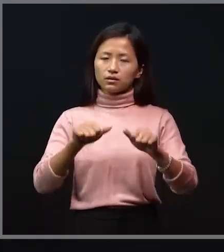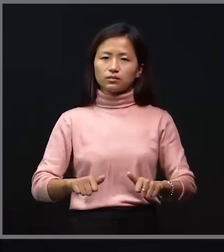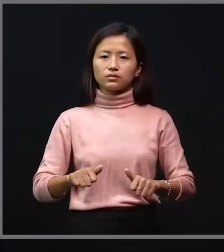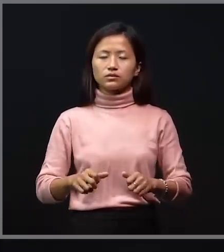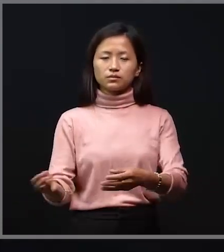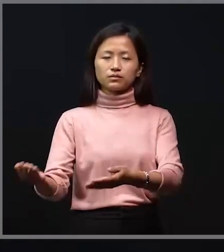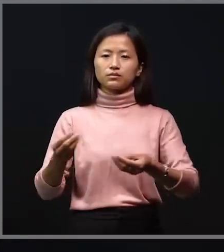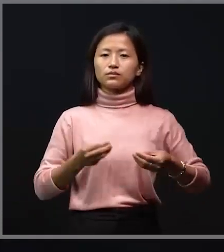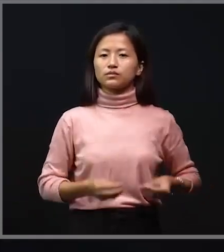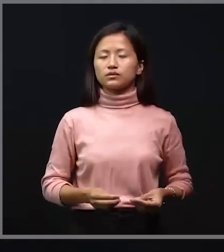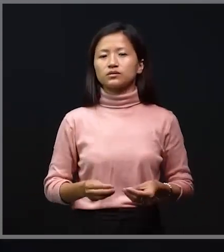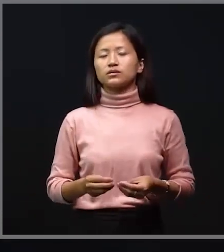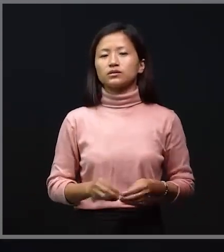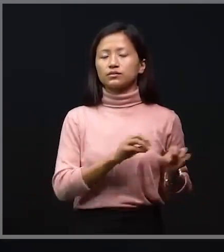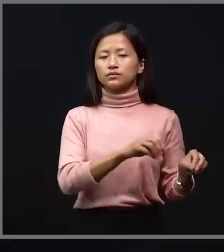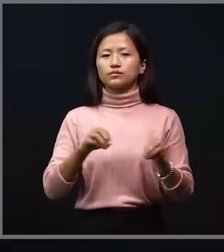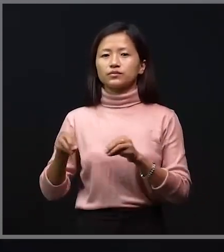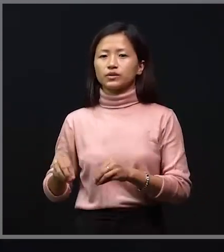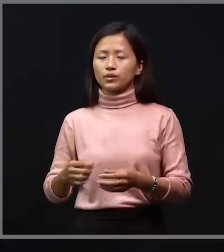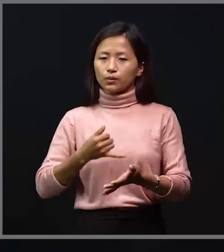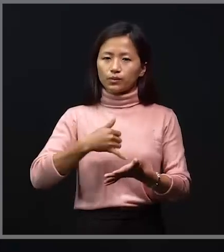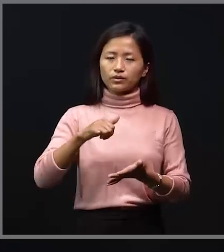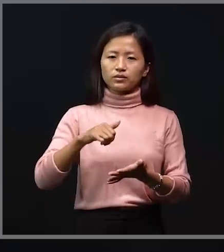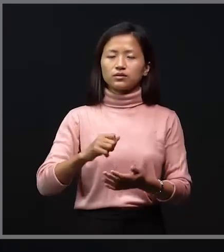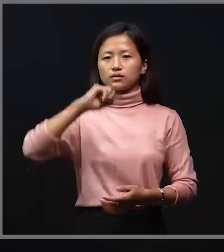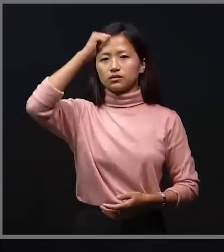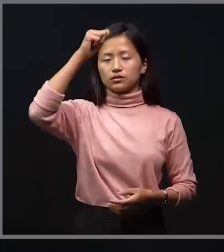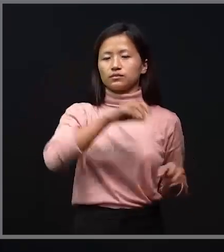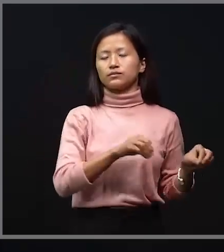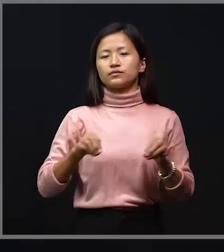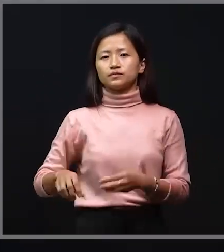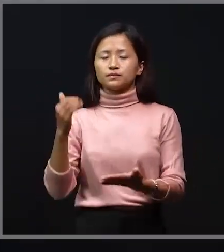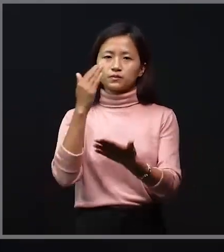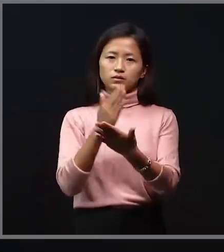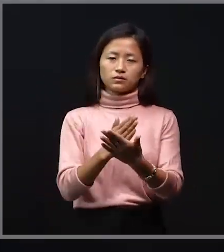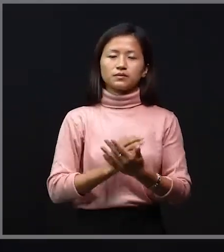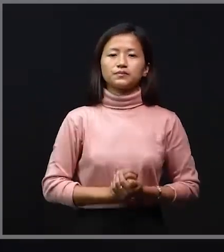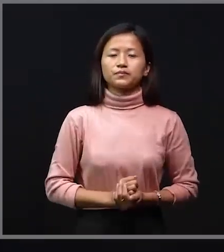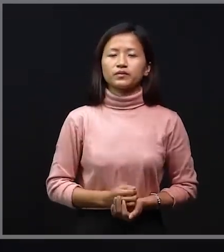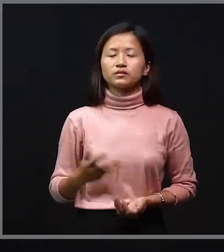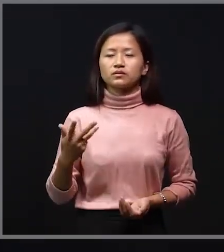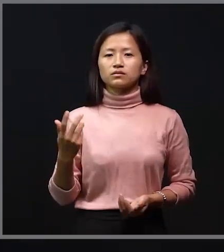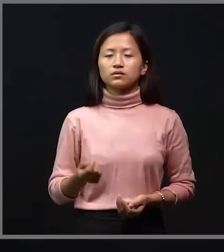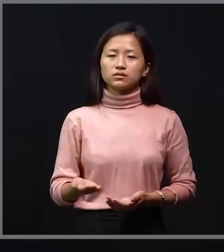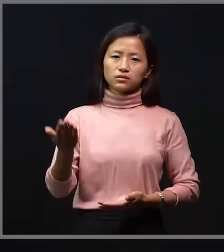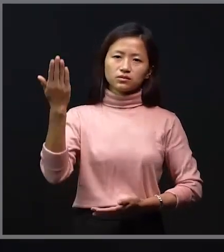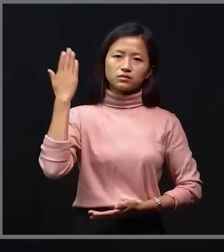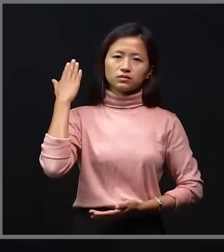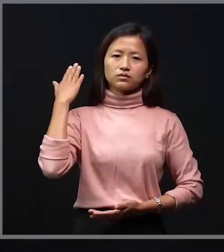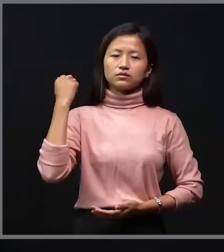bring the movement, that is the Quit India movement, to a stop. Okay, but what the historian says